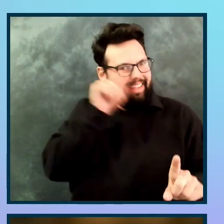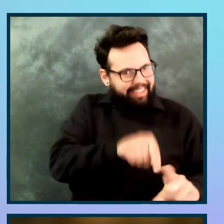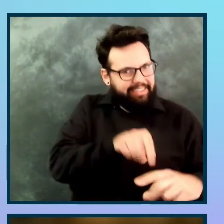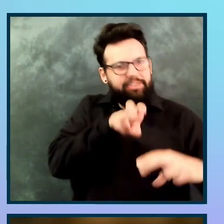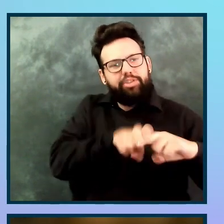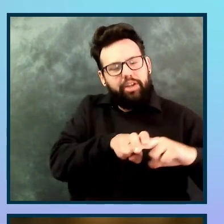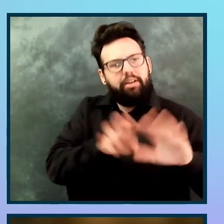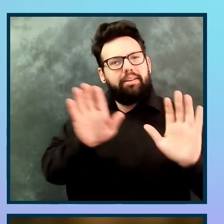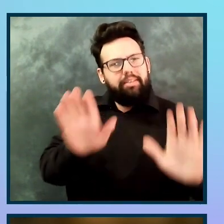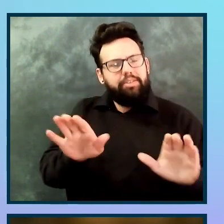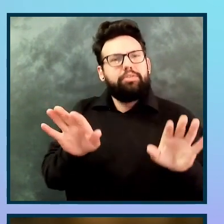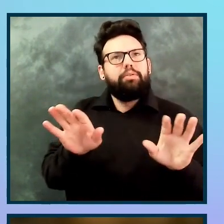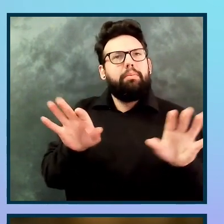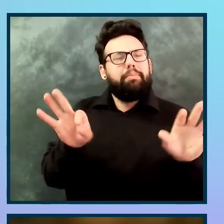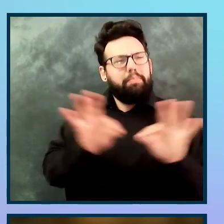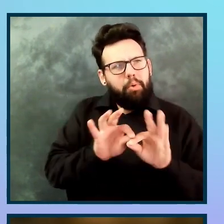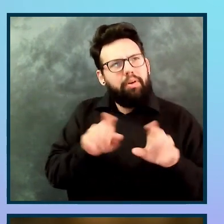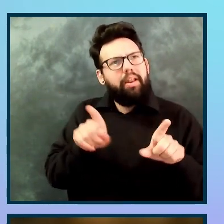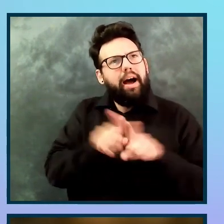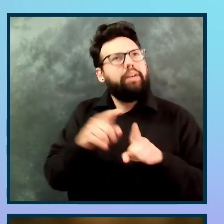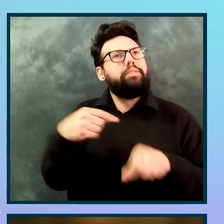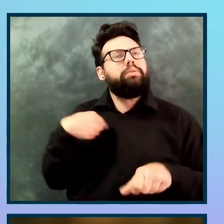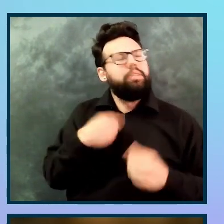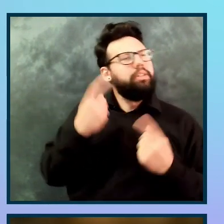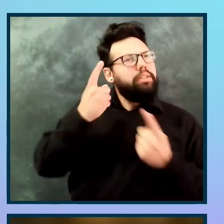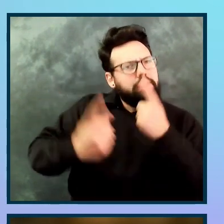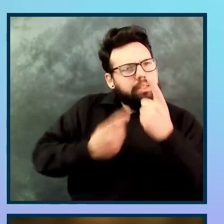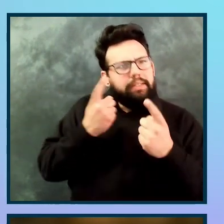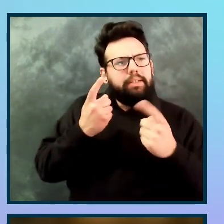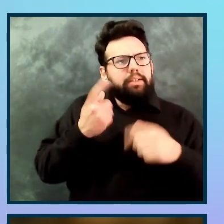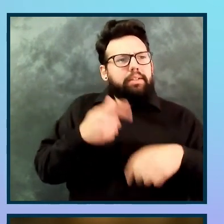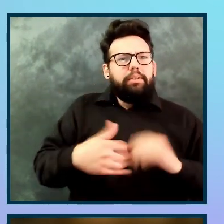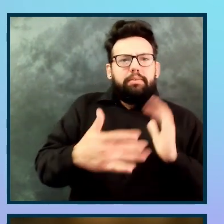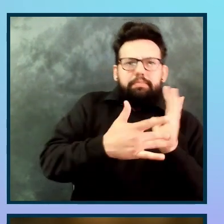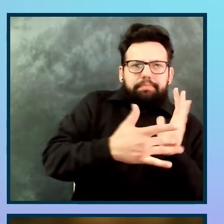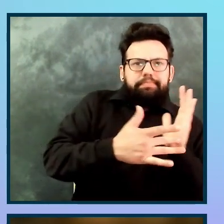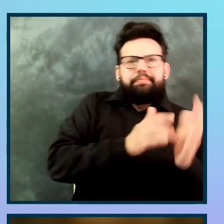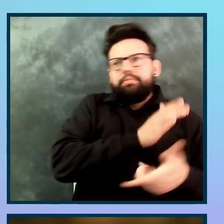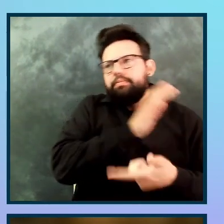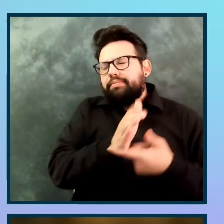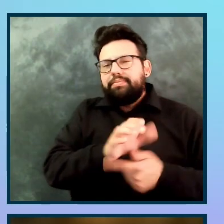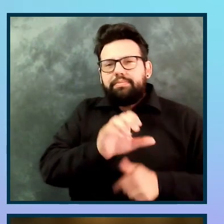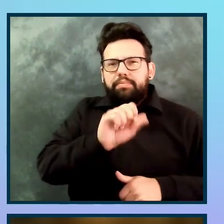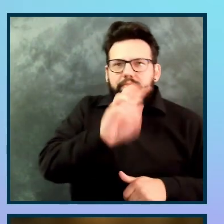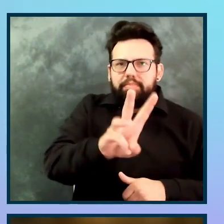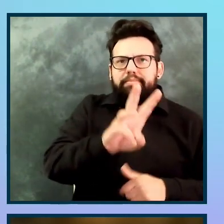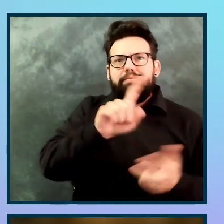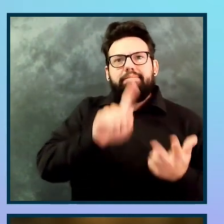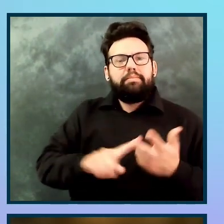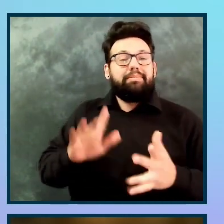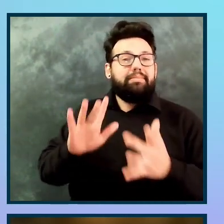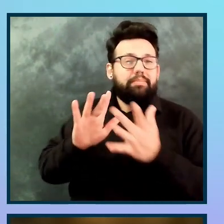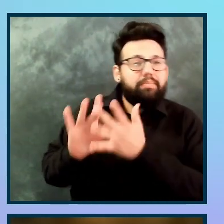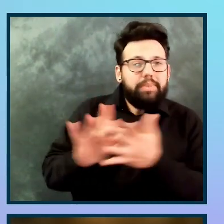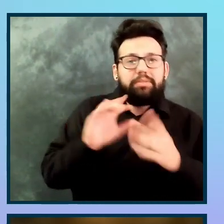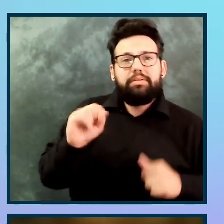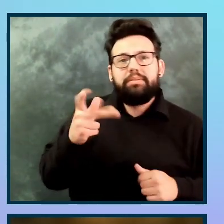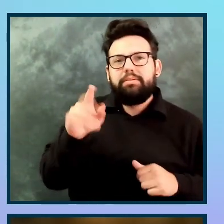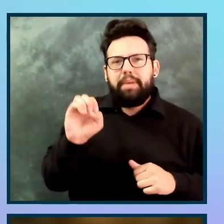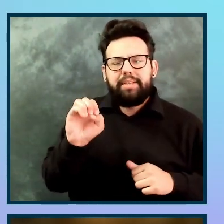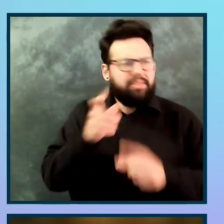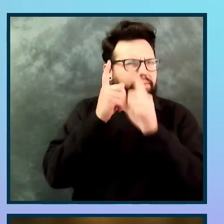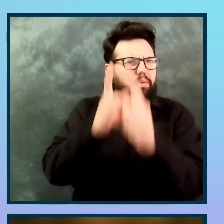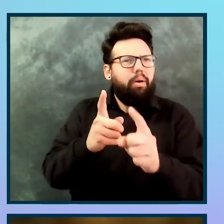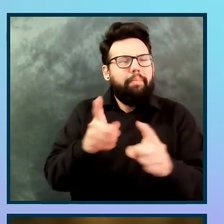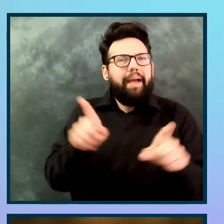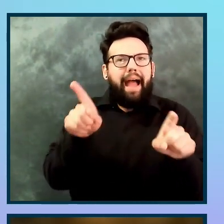important that as we think about creating technology and software and digital spaces, that we remember that the idea here is that we want as many people as